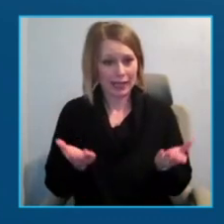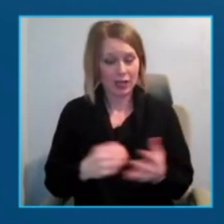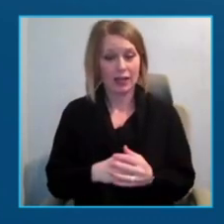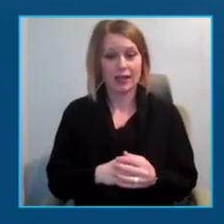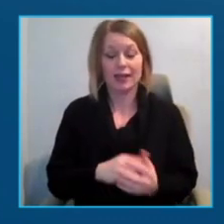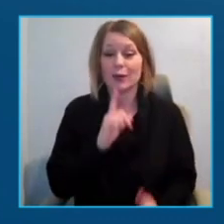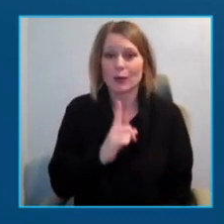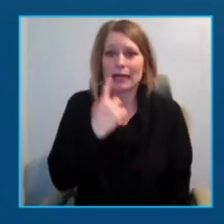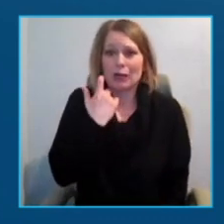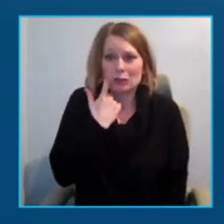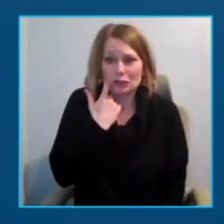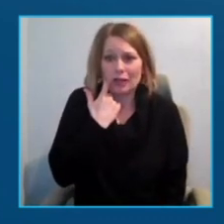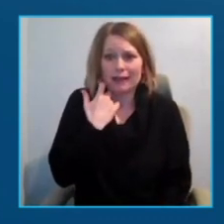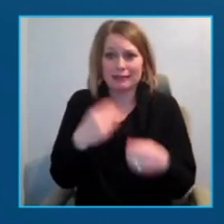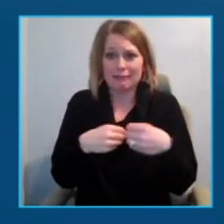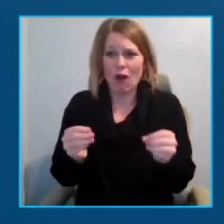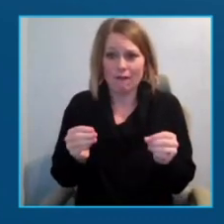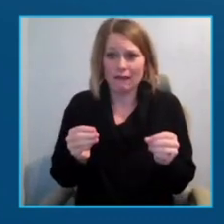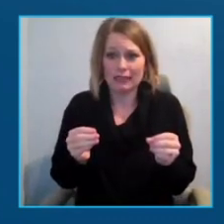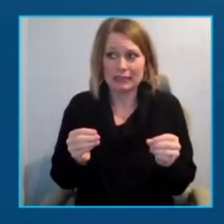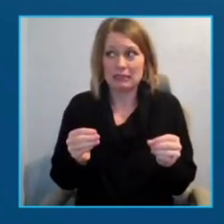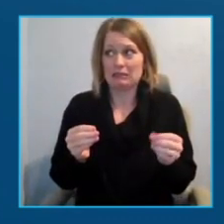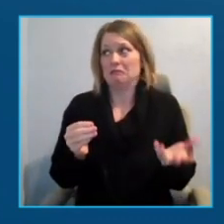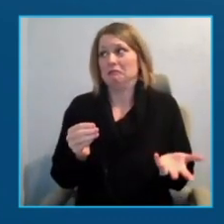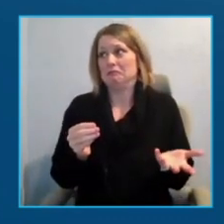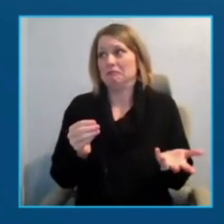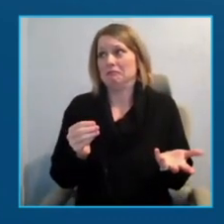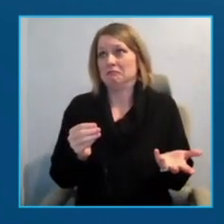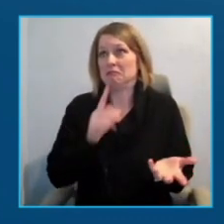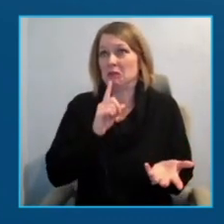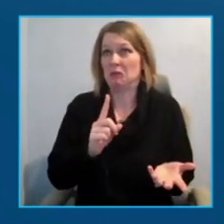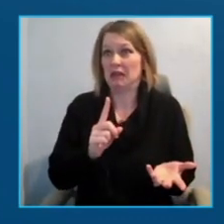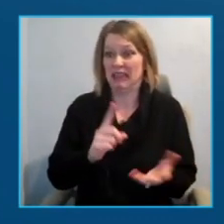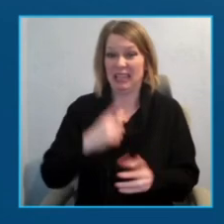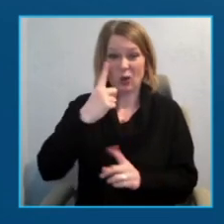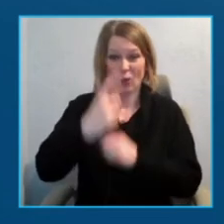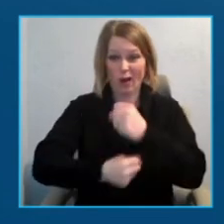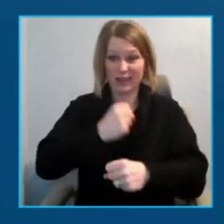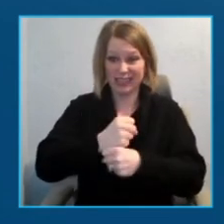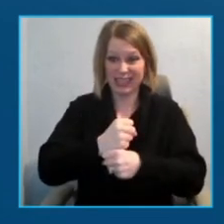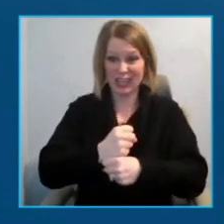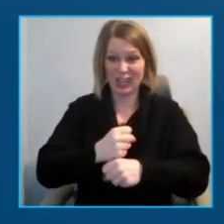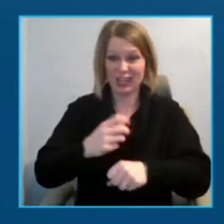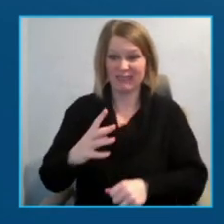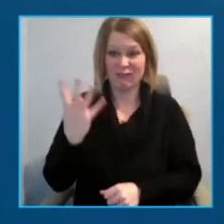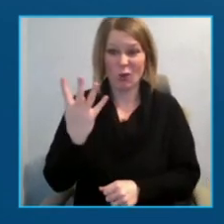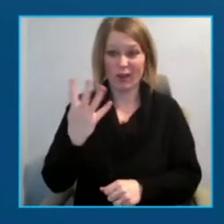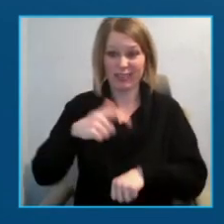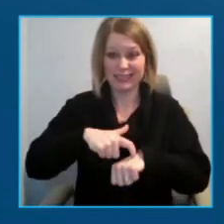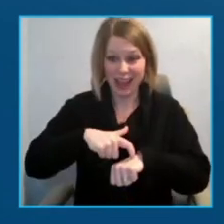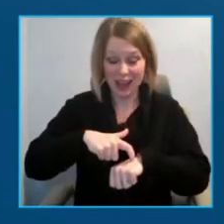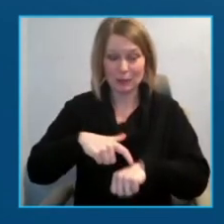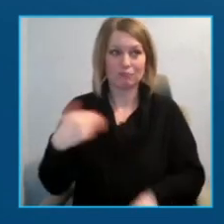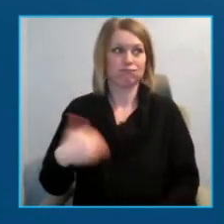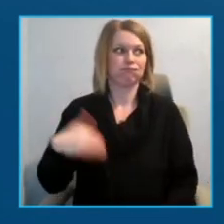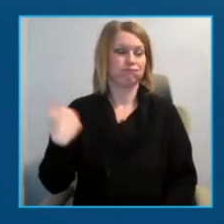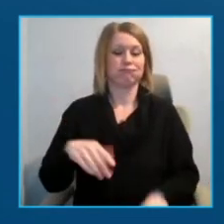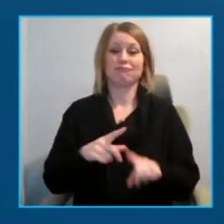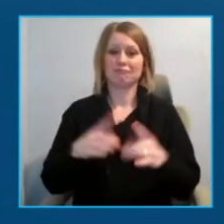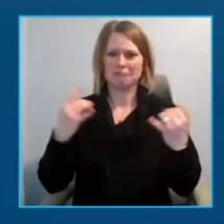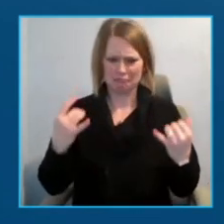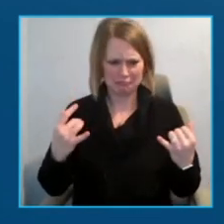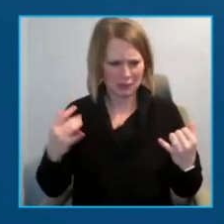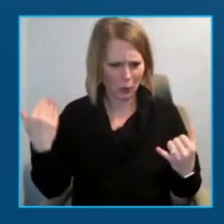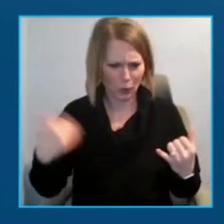my office for only about the fourth time since March. It is time to clean it up a little bit. And